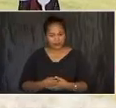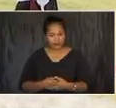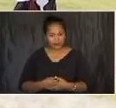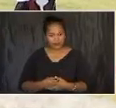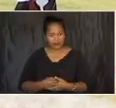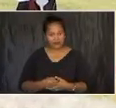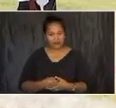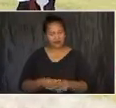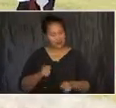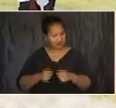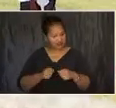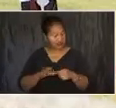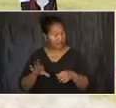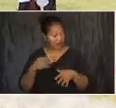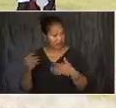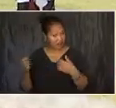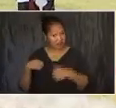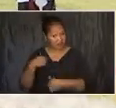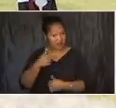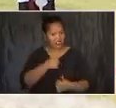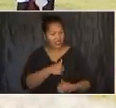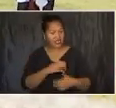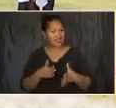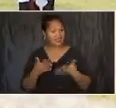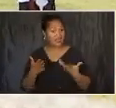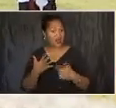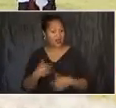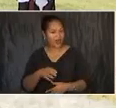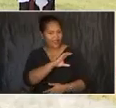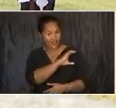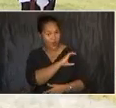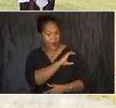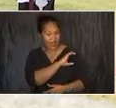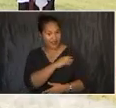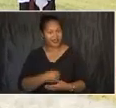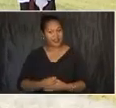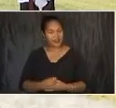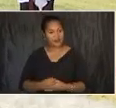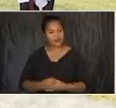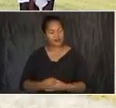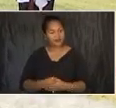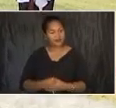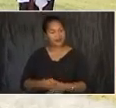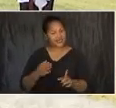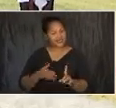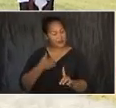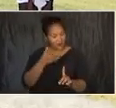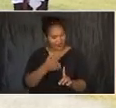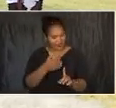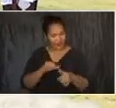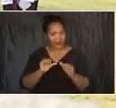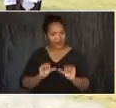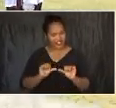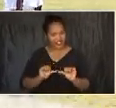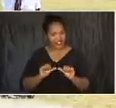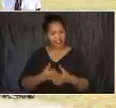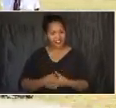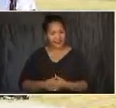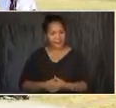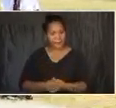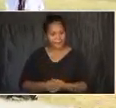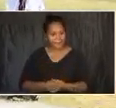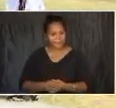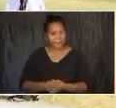of the parade. Now we'll have the parade commander approach His Excellency the President